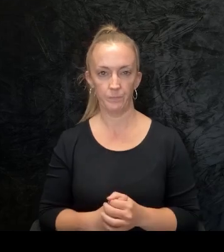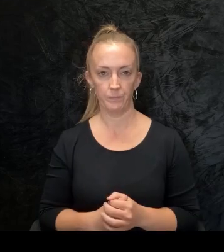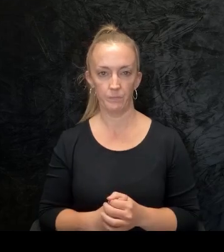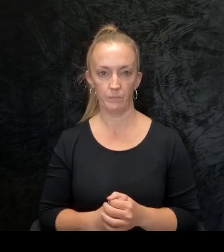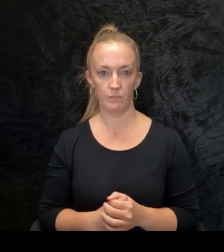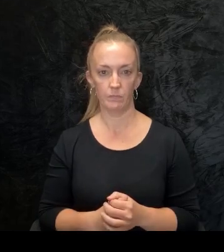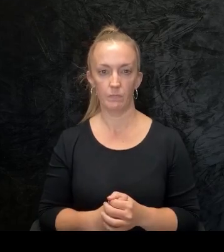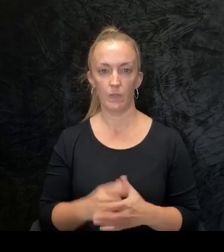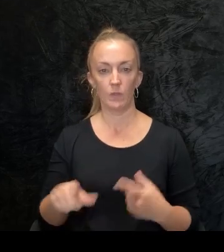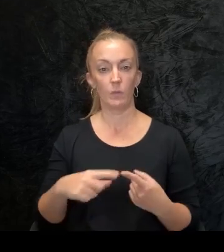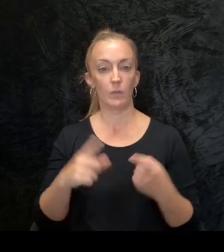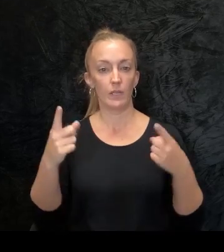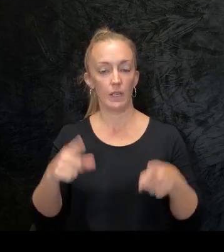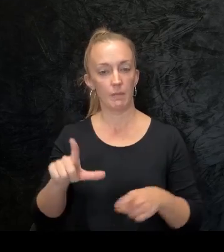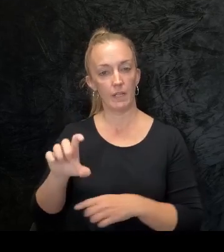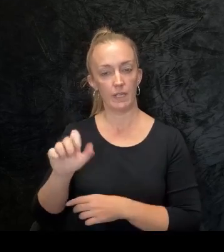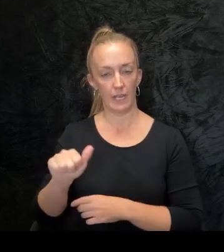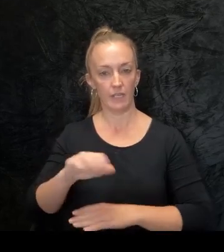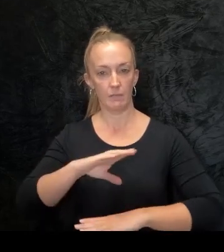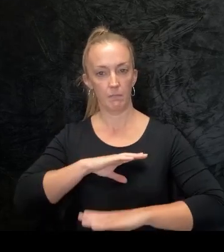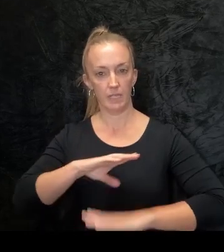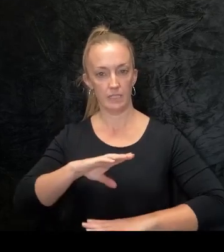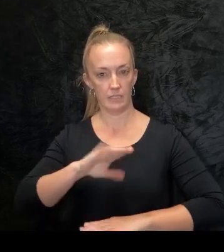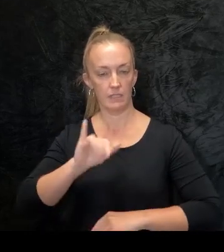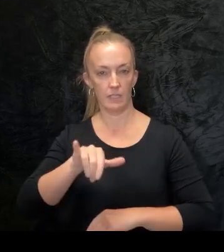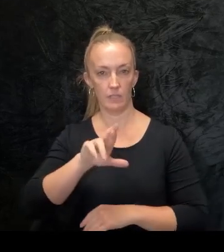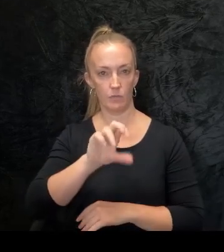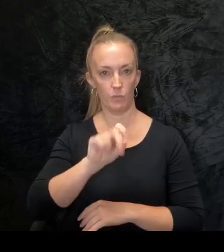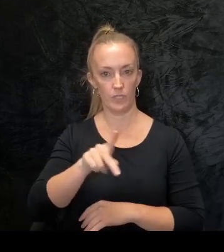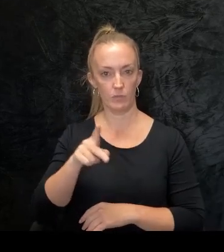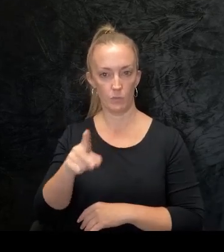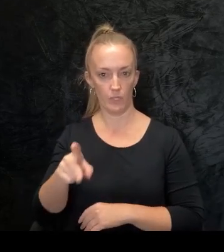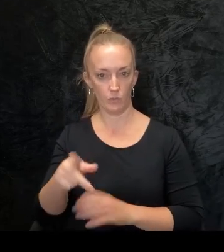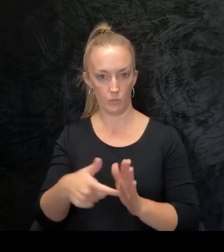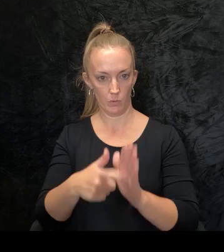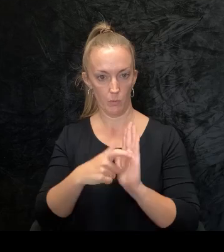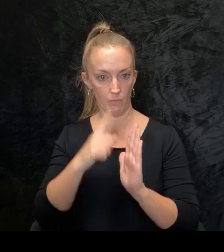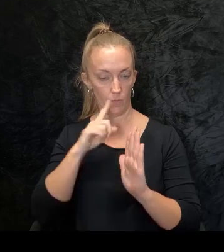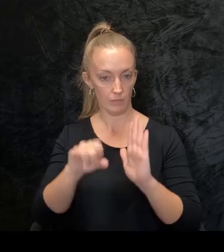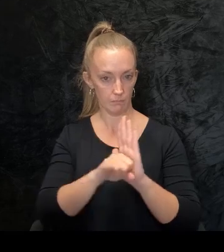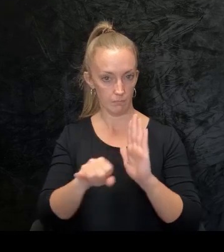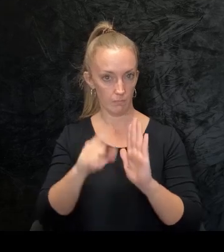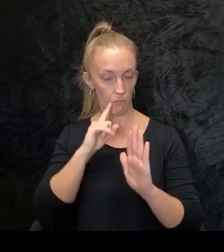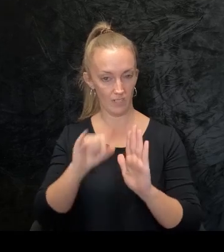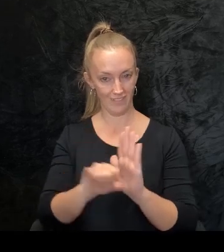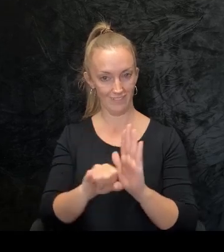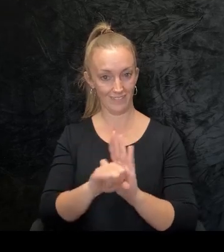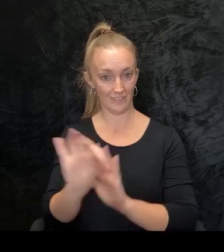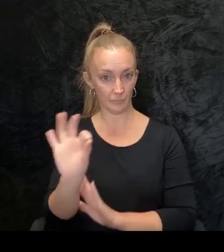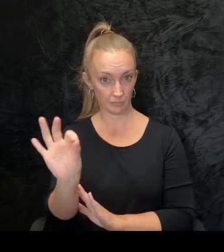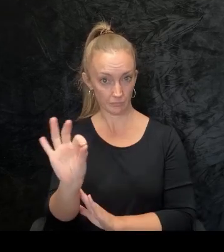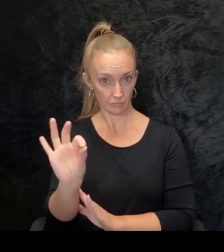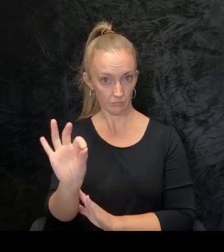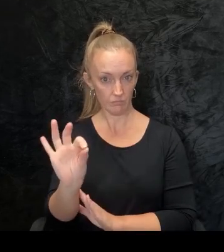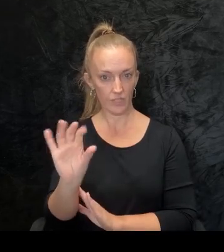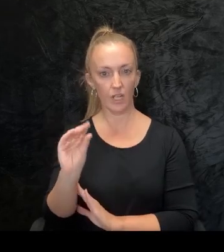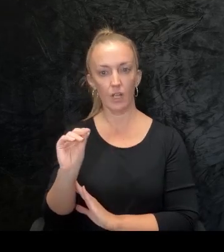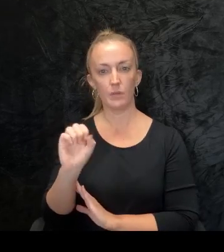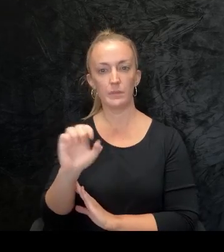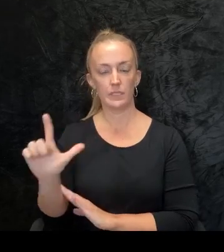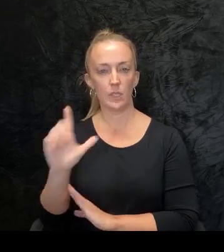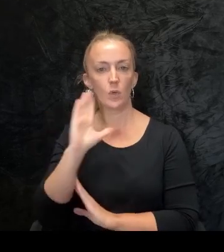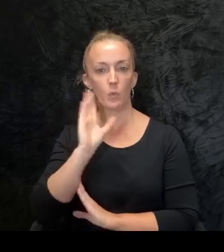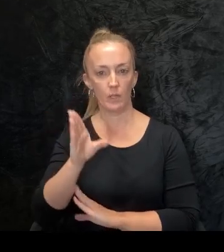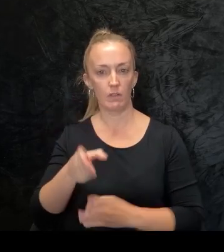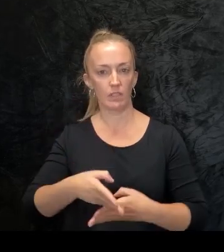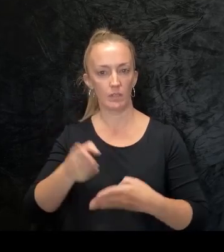When an LEA meets the risk ratio requirements for identification for Indicator 9, the OCEAL will